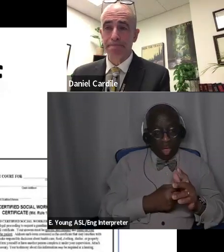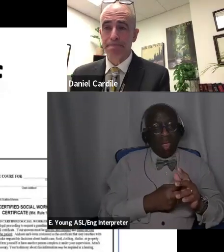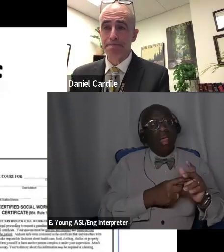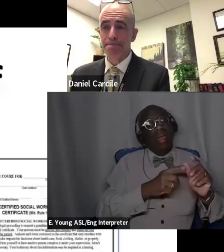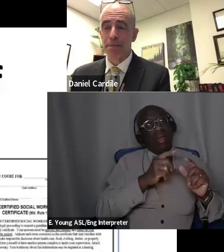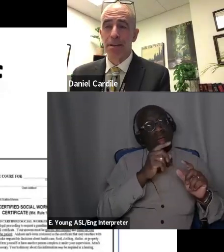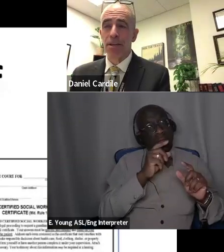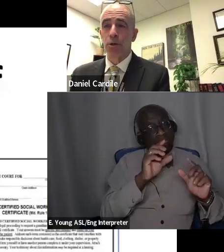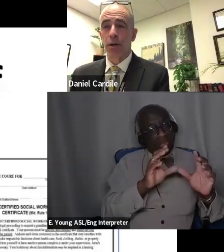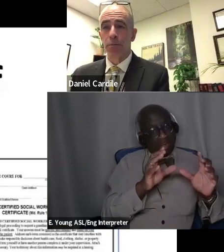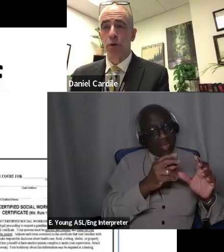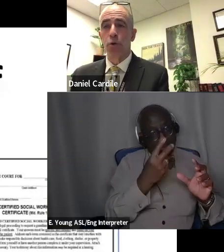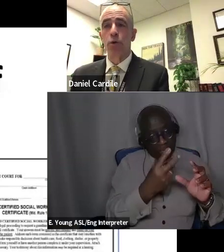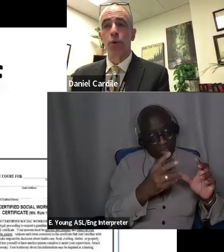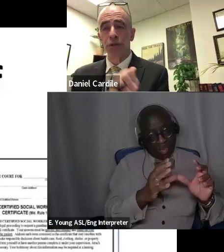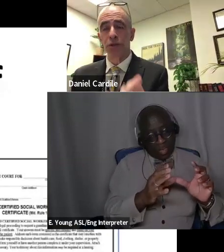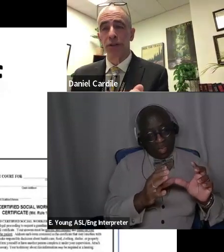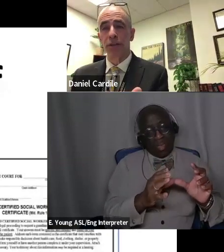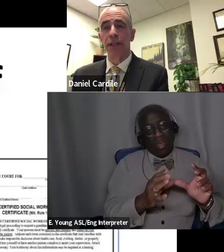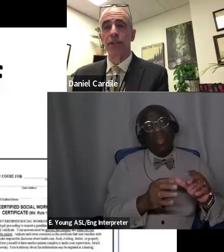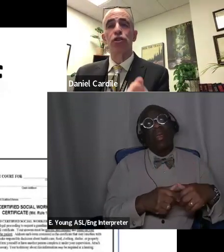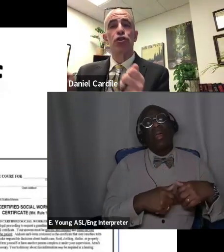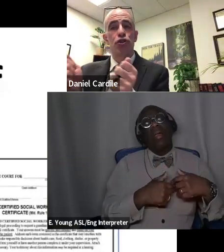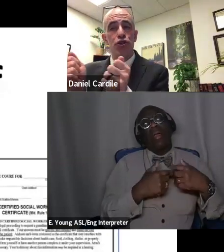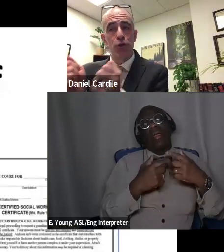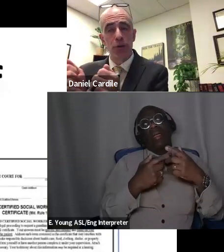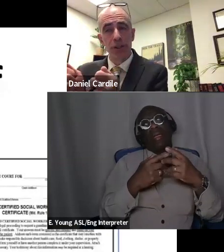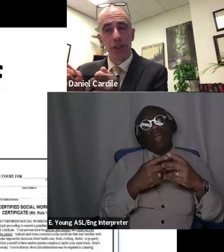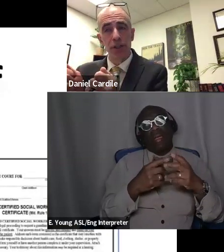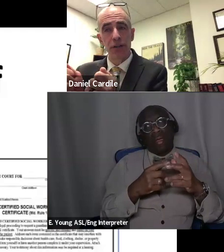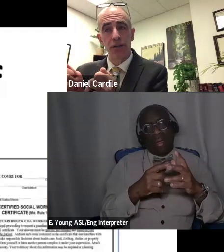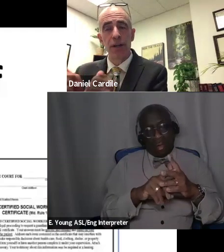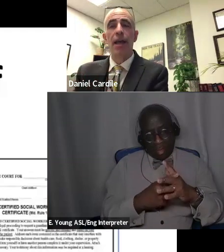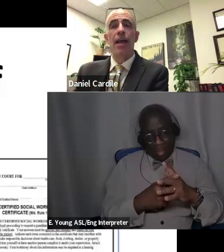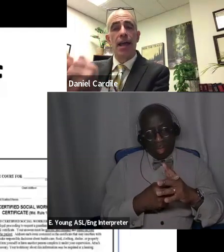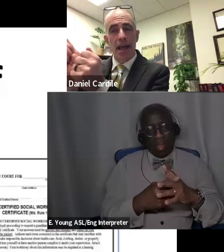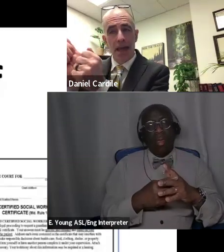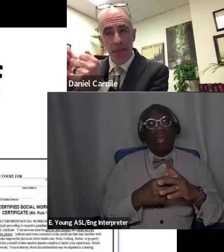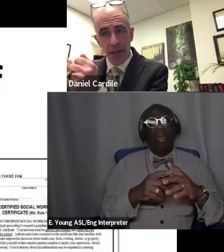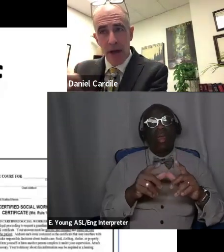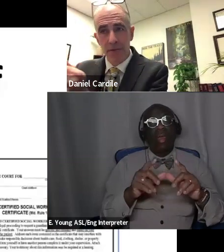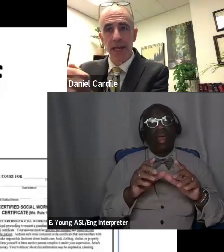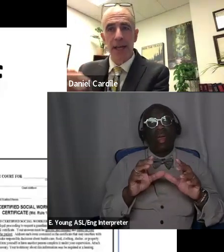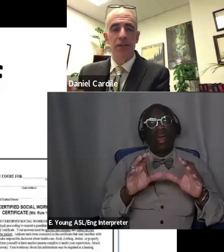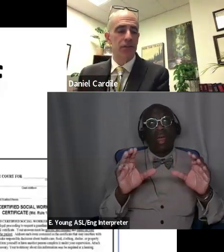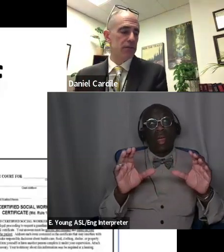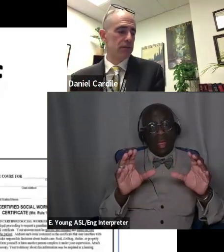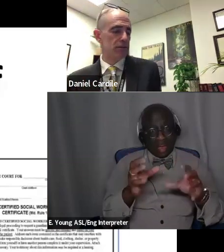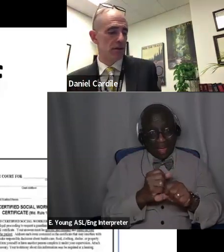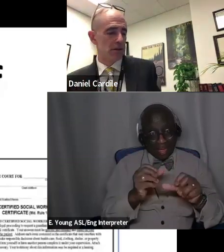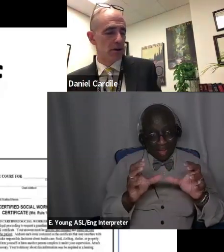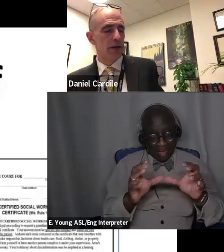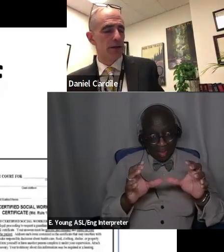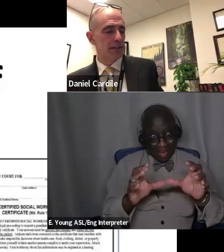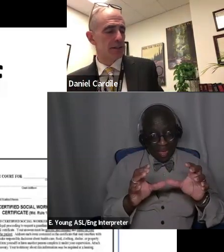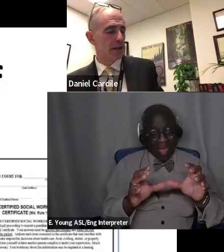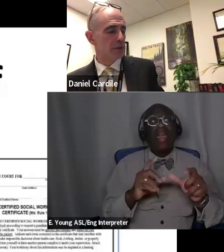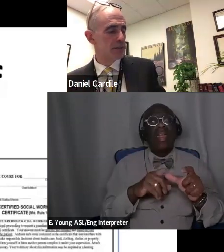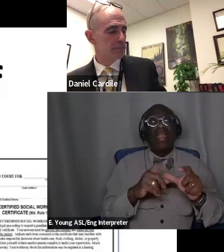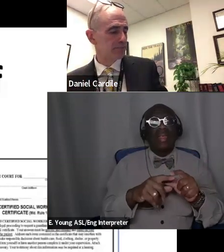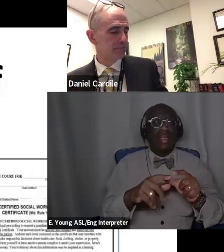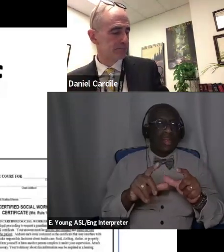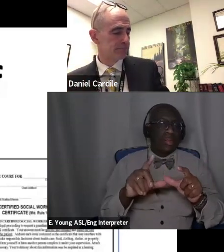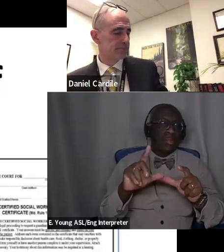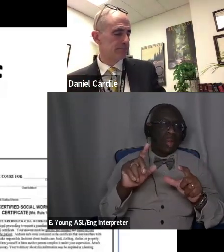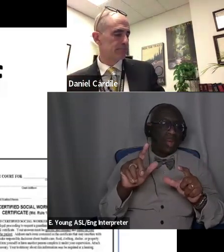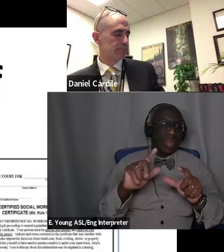days. So come to court with the certificates to do the petition, and then you have a case. Okay, next slide,